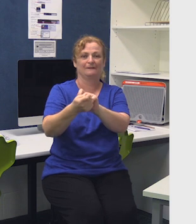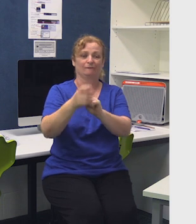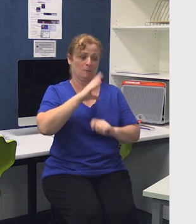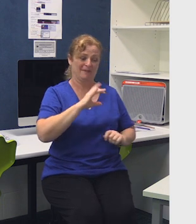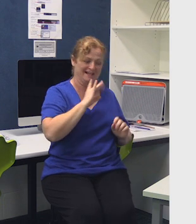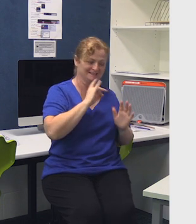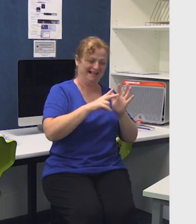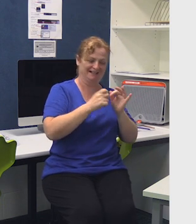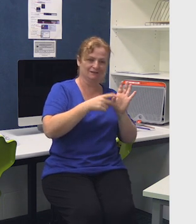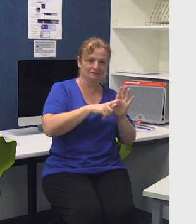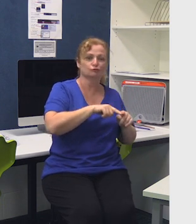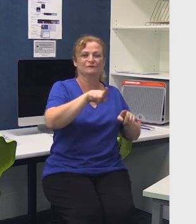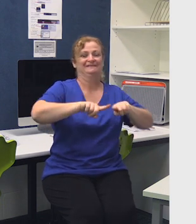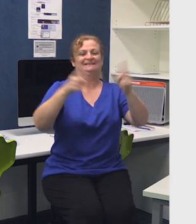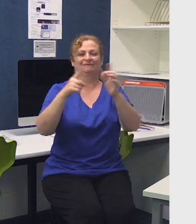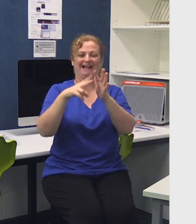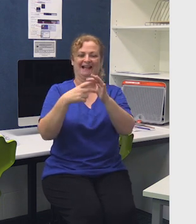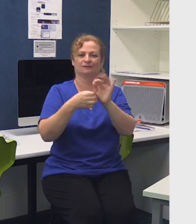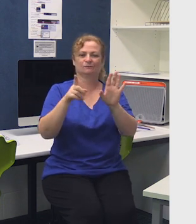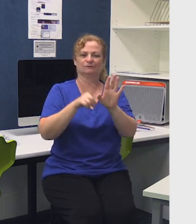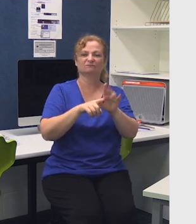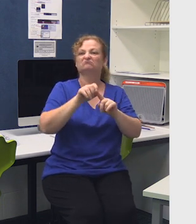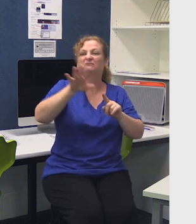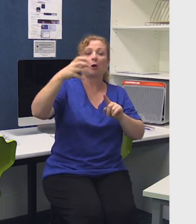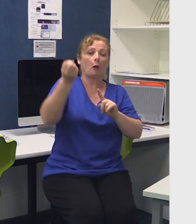energy, so light or sound.